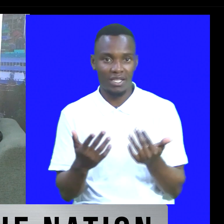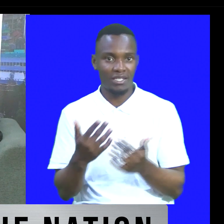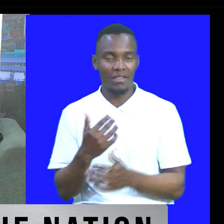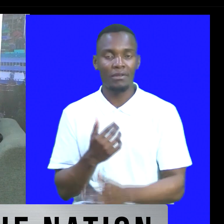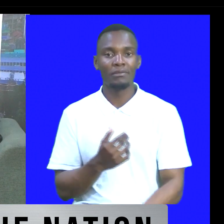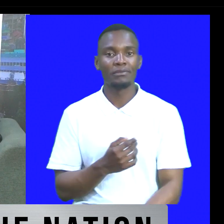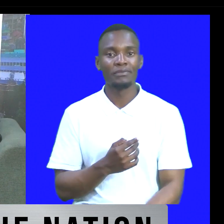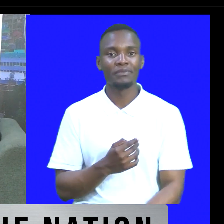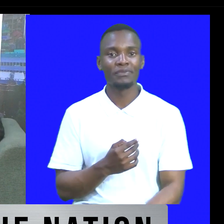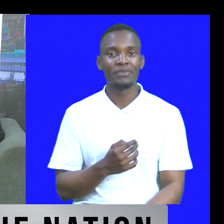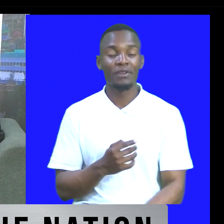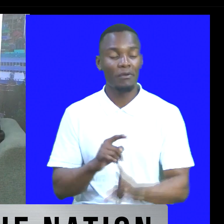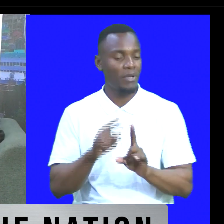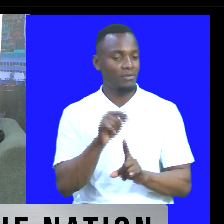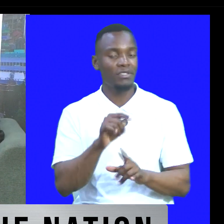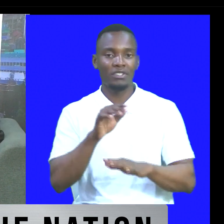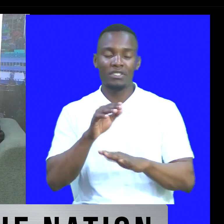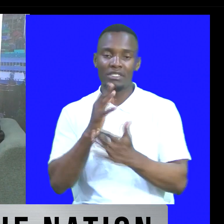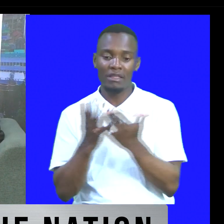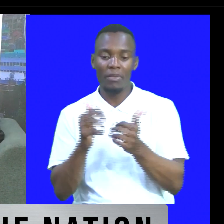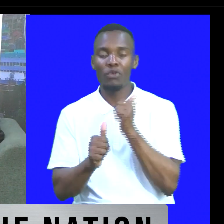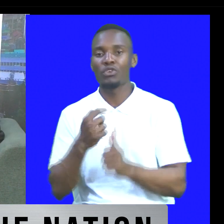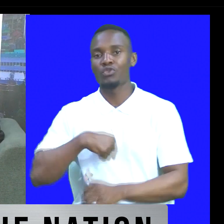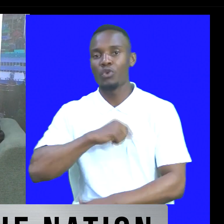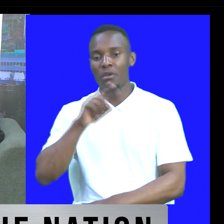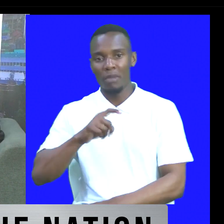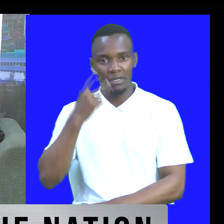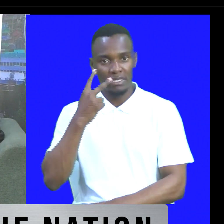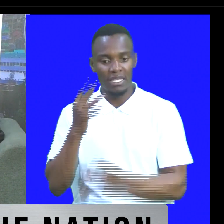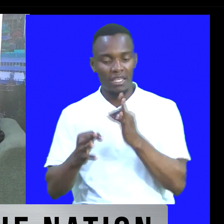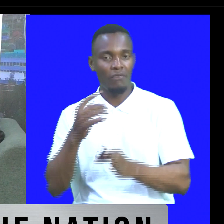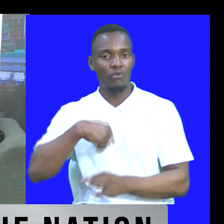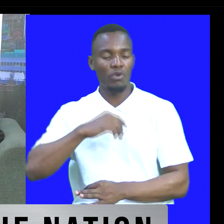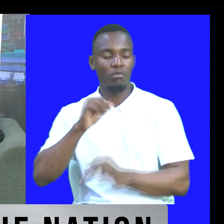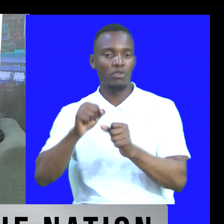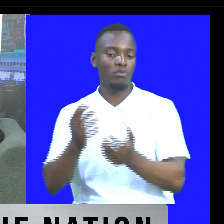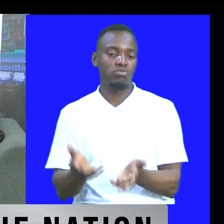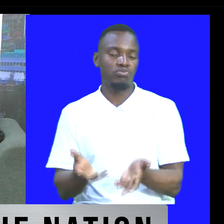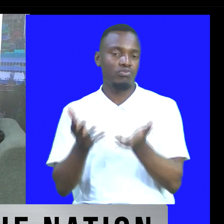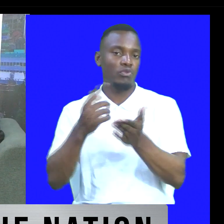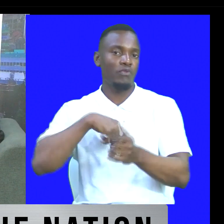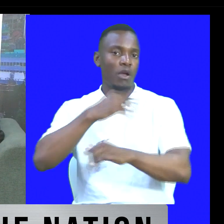Right. Yeah, it's really something that we need to see if the facilities can come up, John. Right.